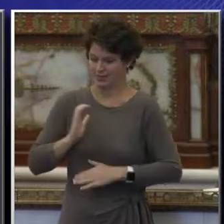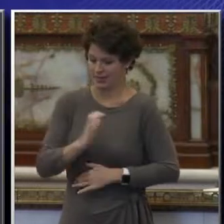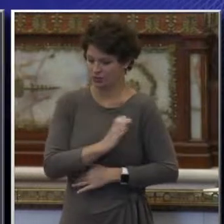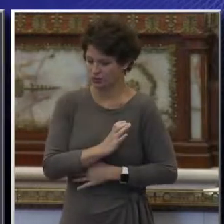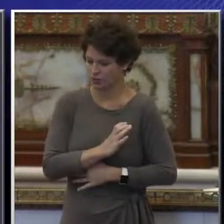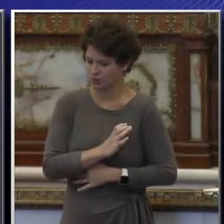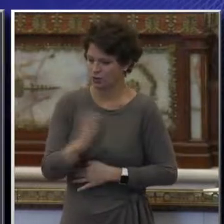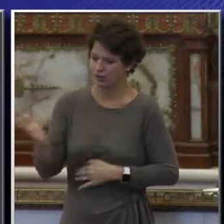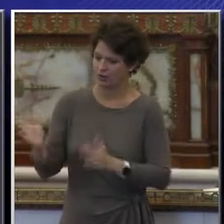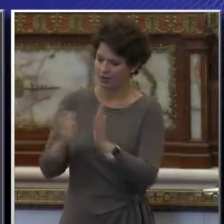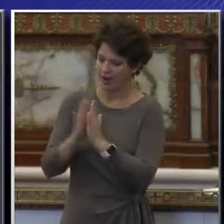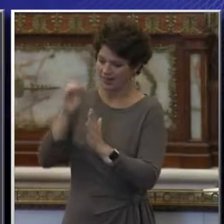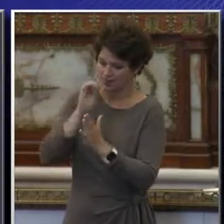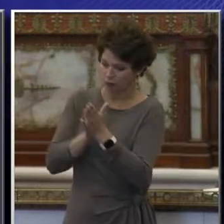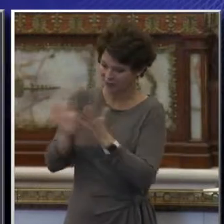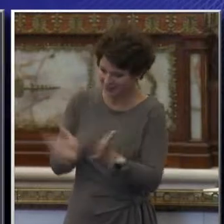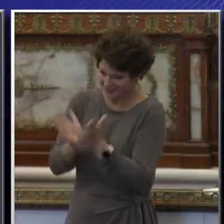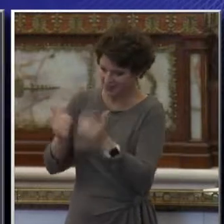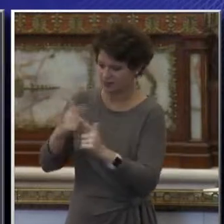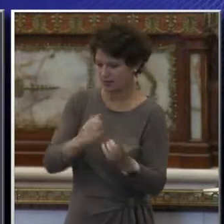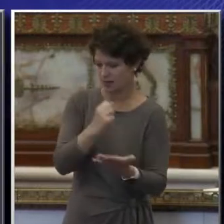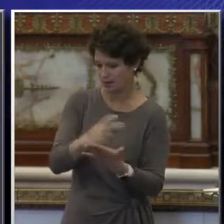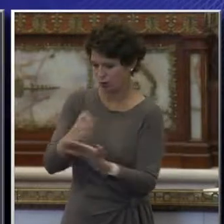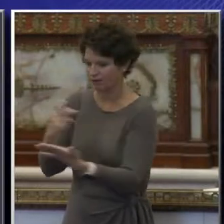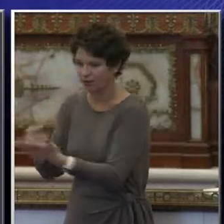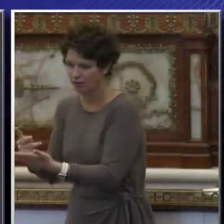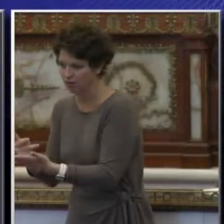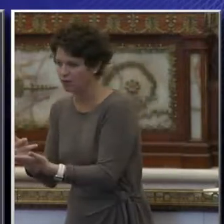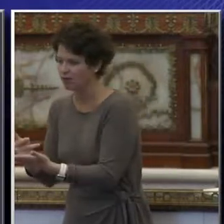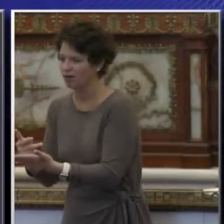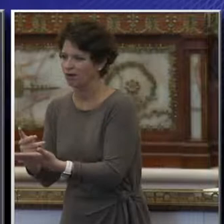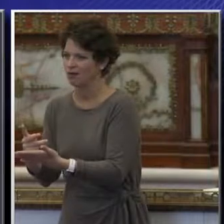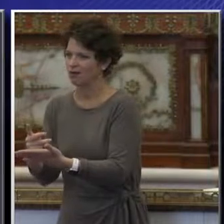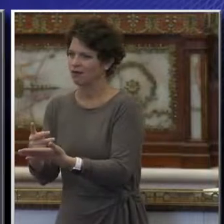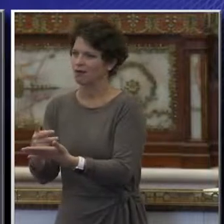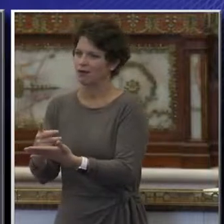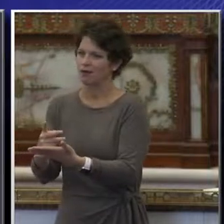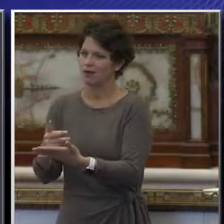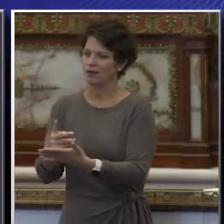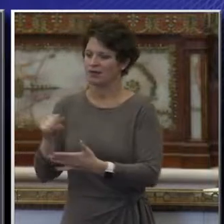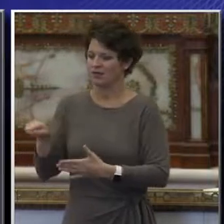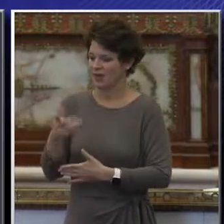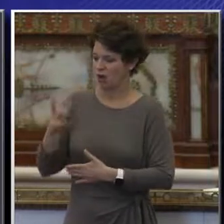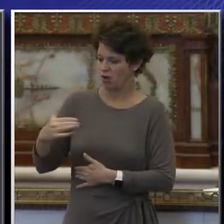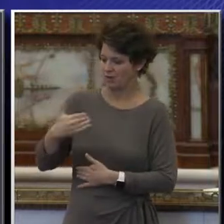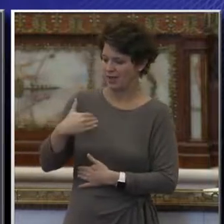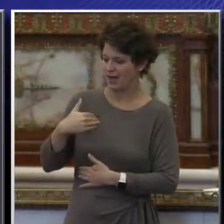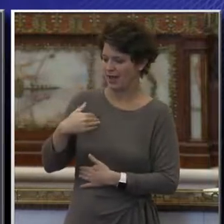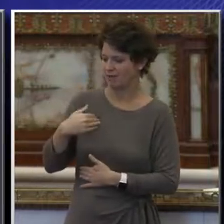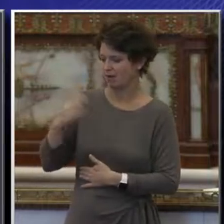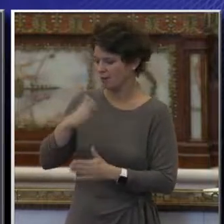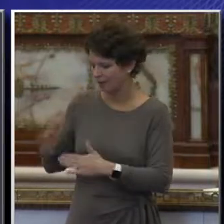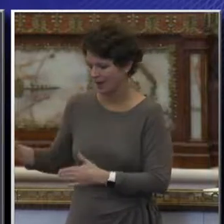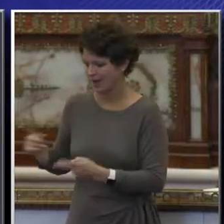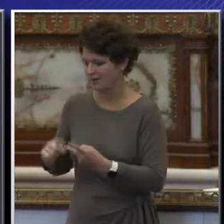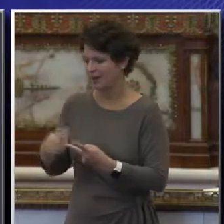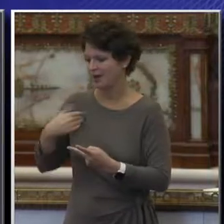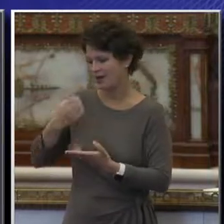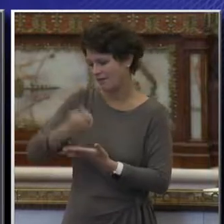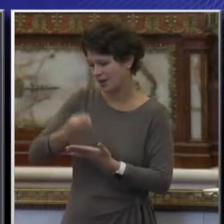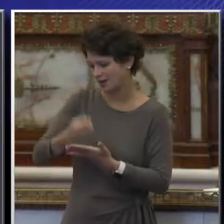when they're asking for incentives and approvals, they, already have an EOP plan. They already have an